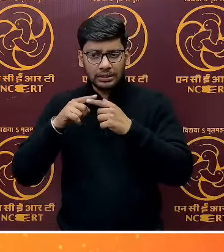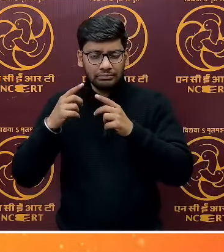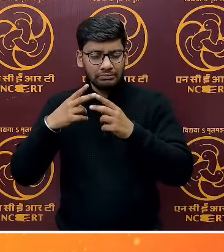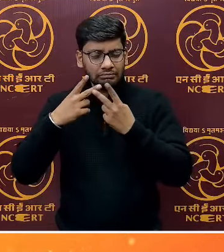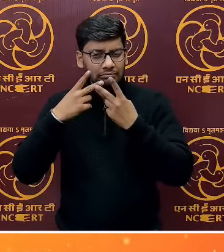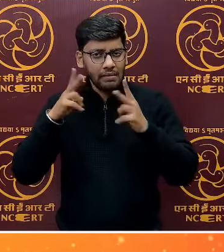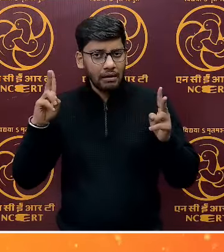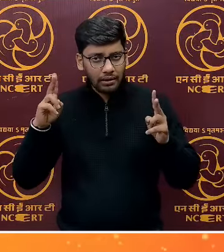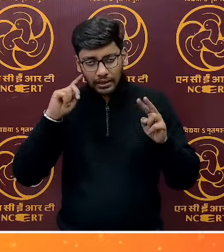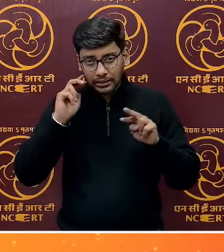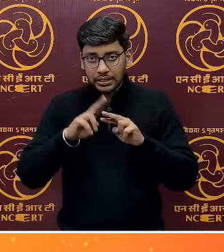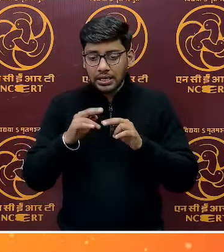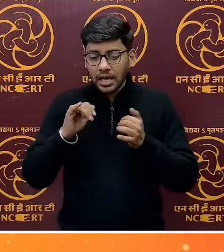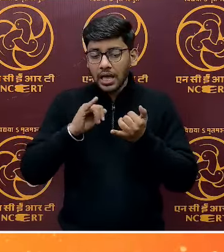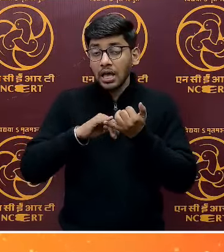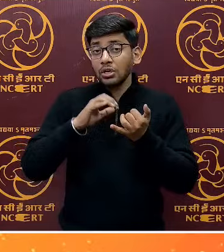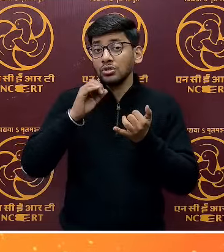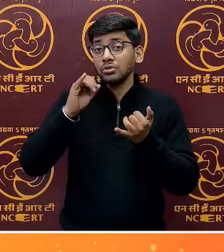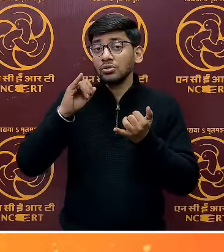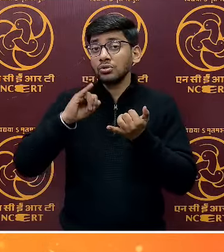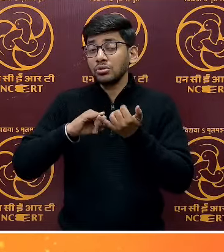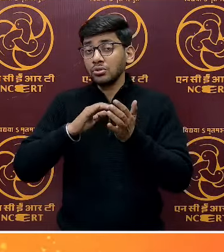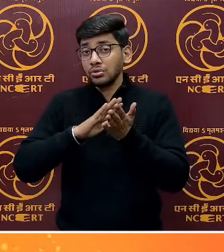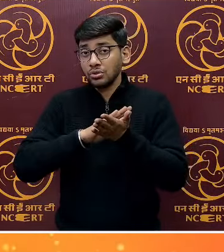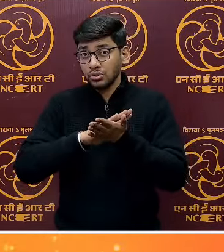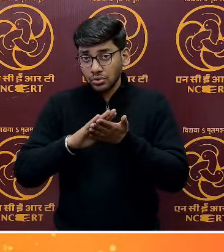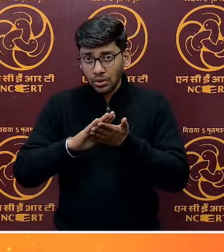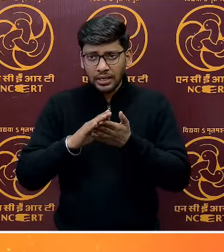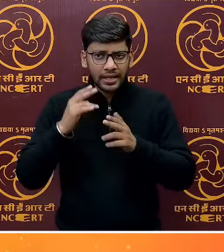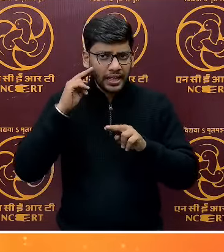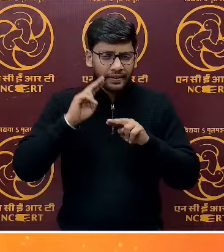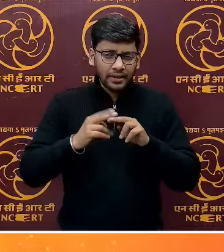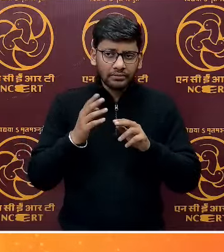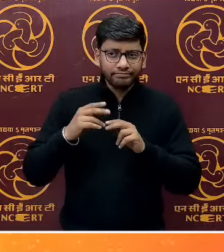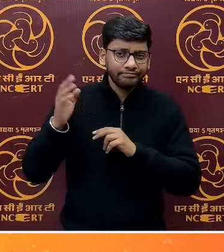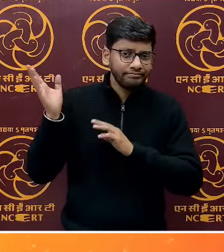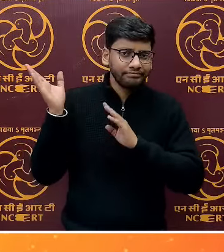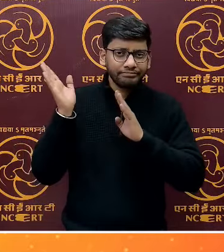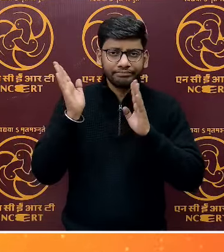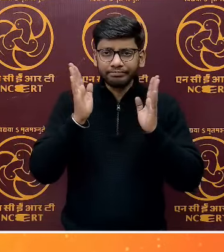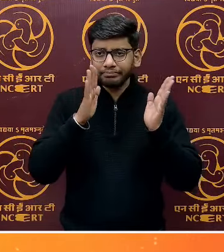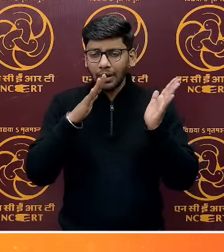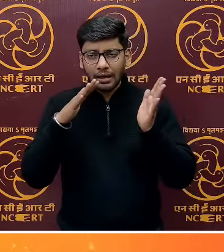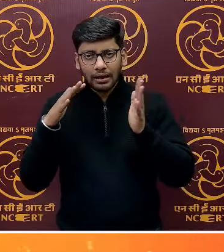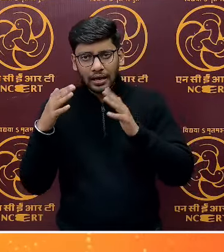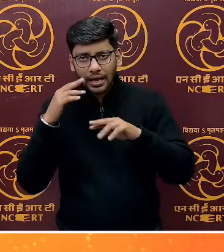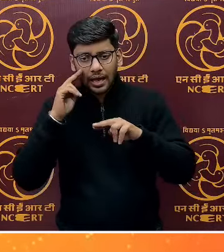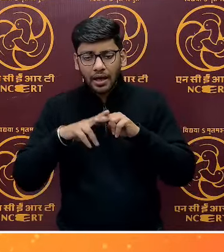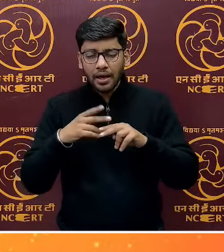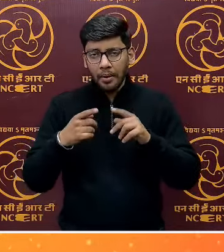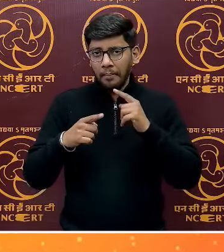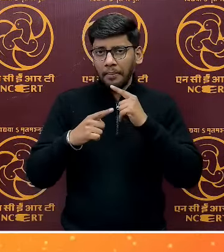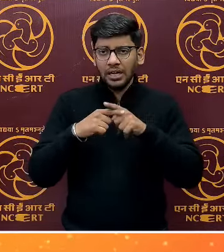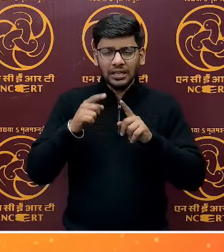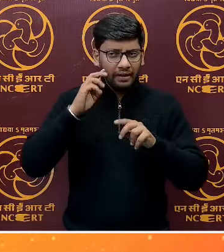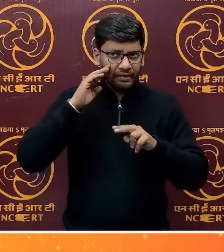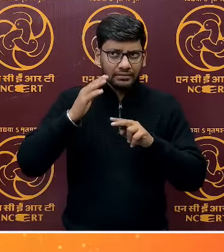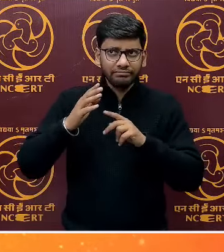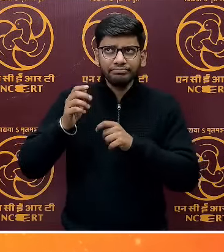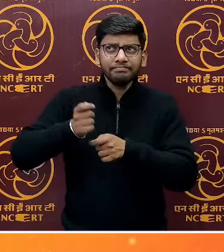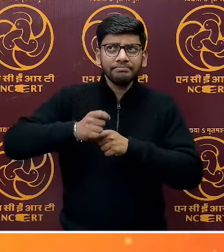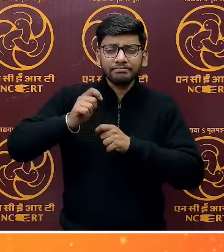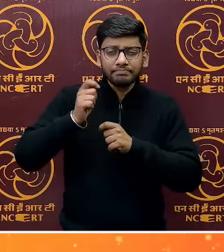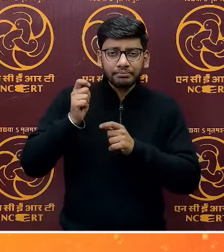sounds that are of swoosh sounds in the sky. And you can hear them out when there is a friction between wind and the kite. So whenever there